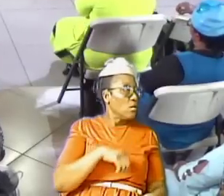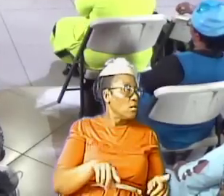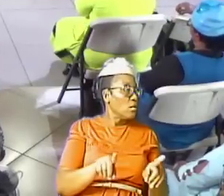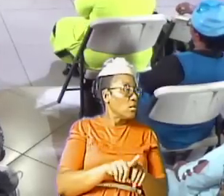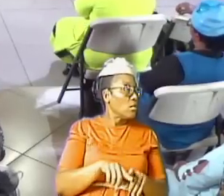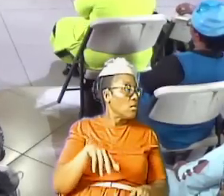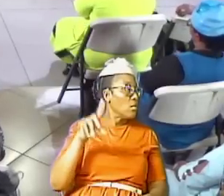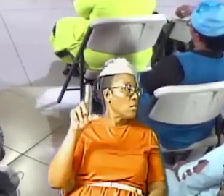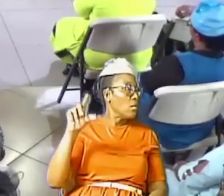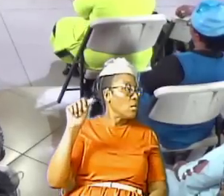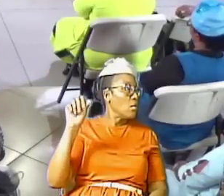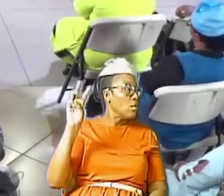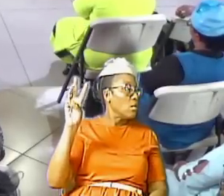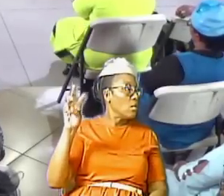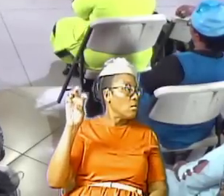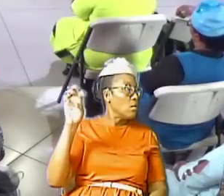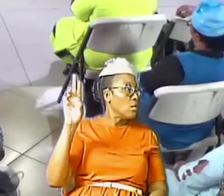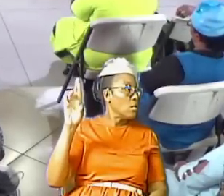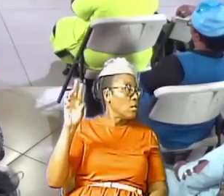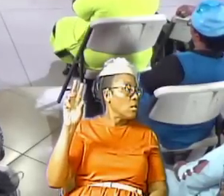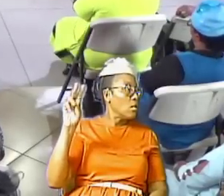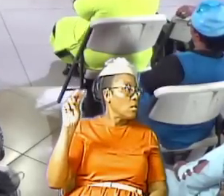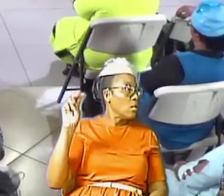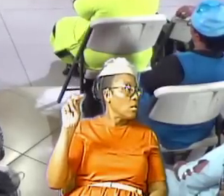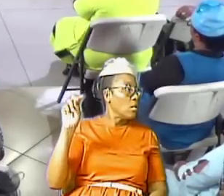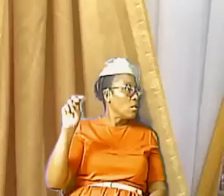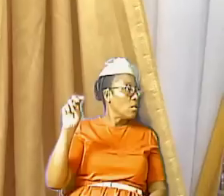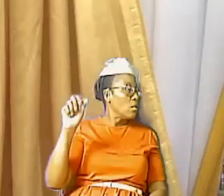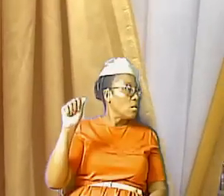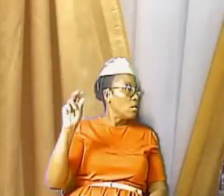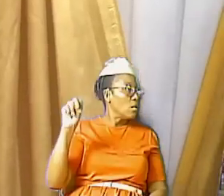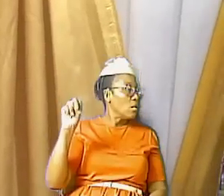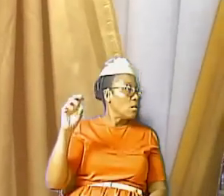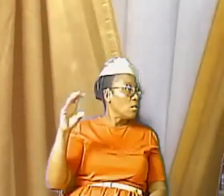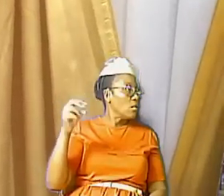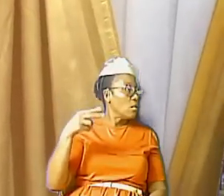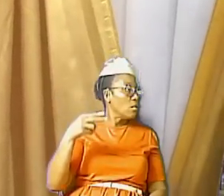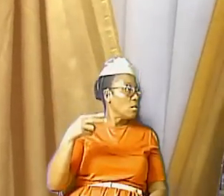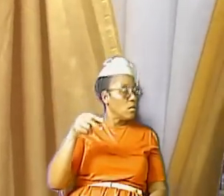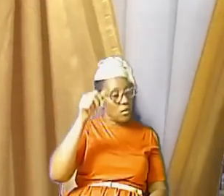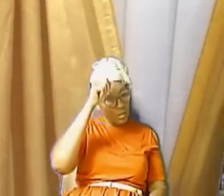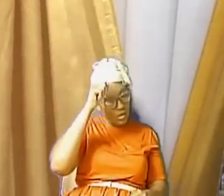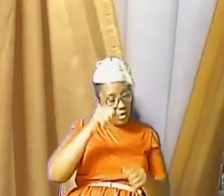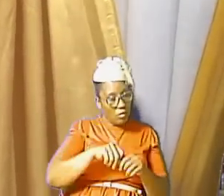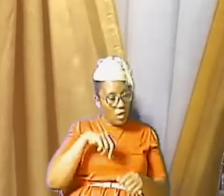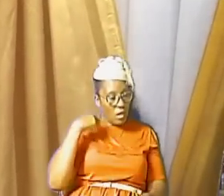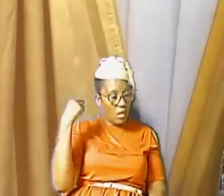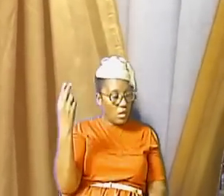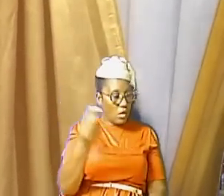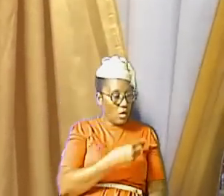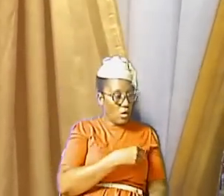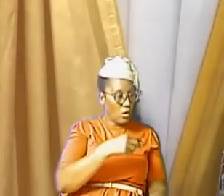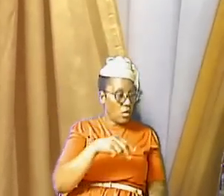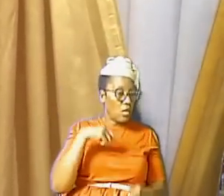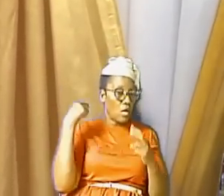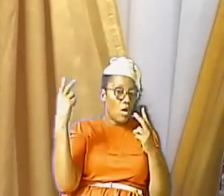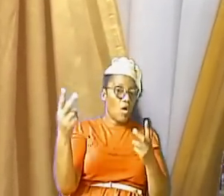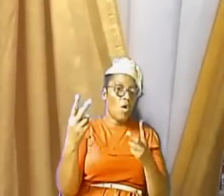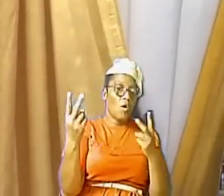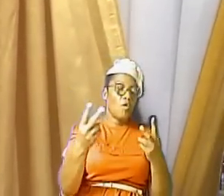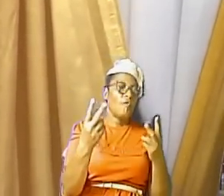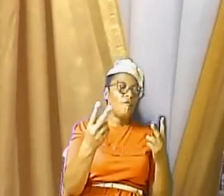she is reminding us of the funeral service for Winston Lawrence. It's her relative.